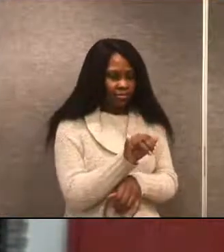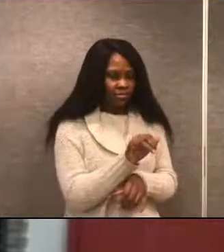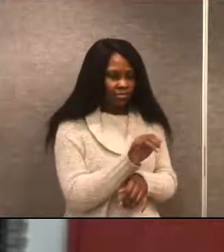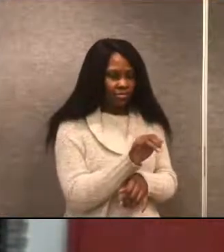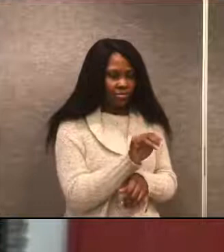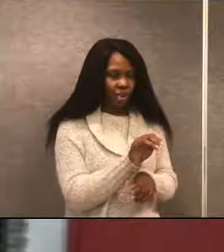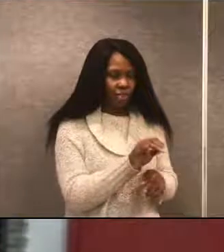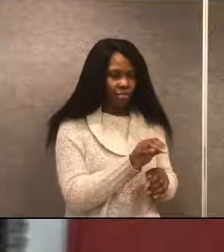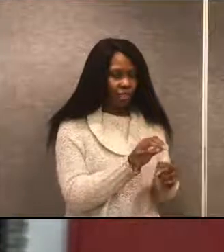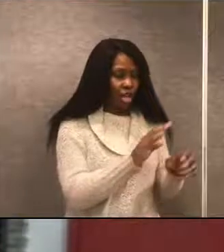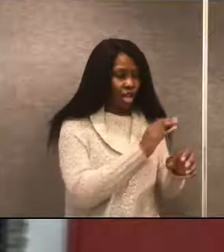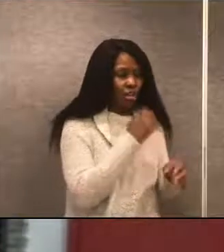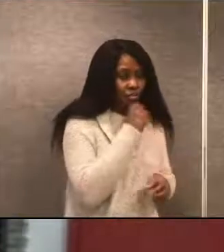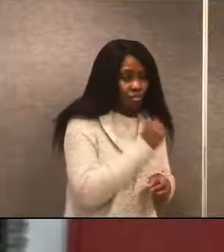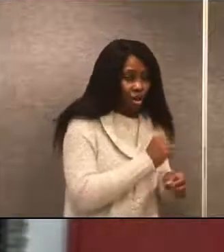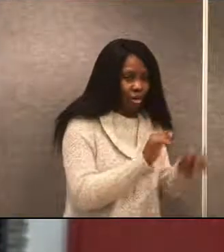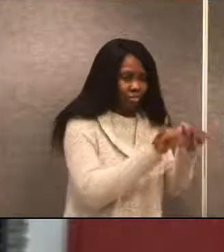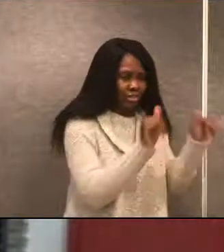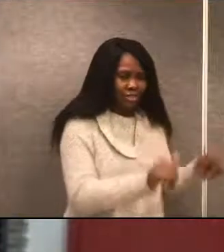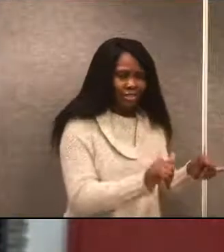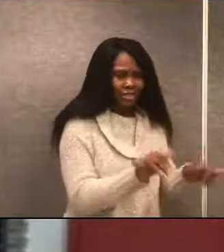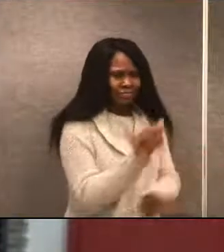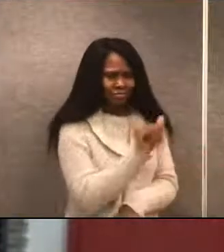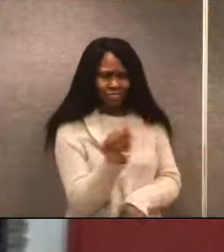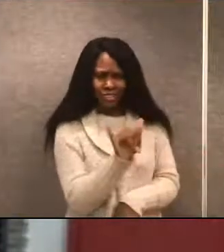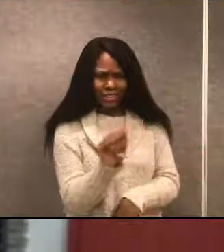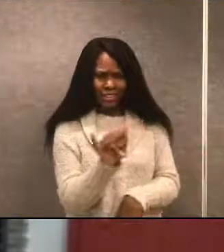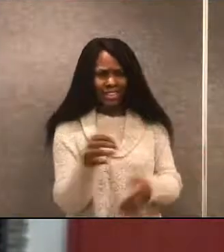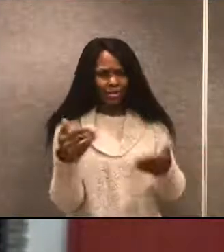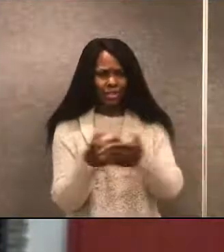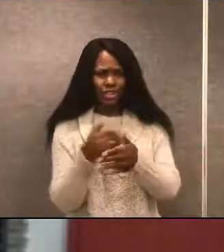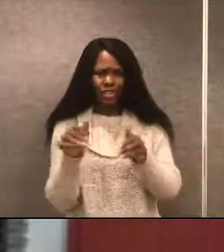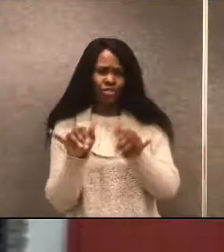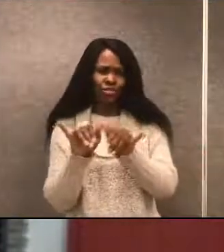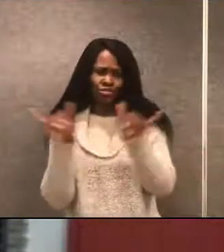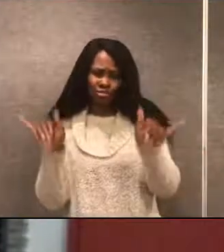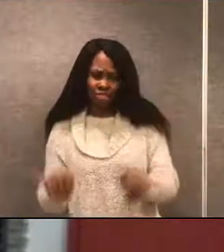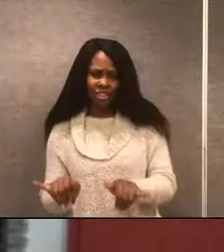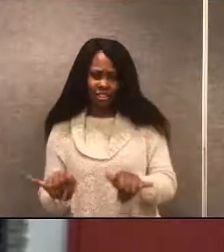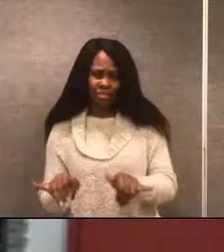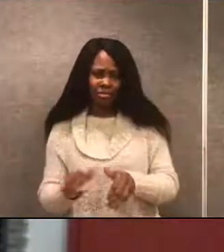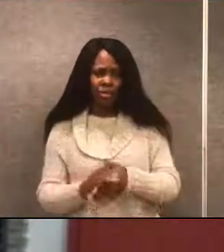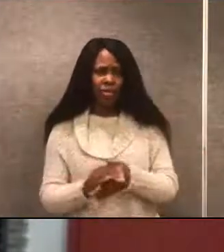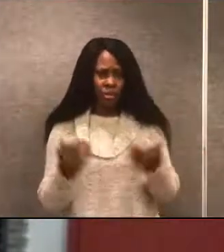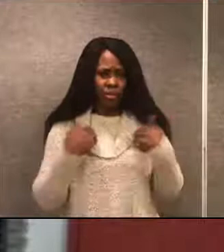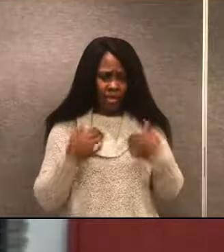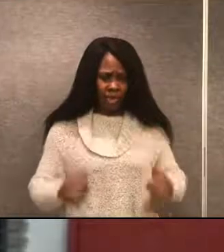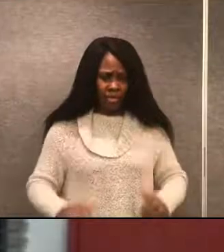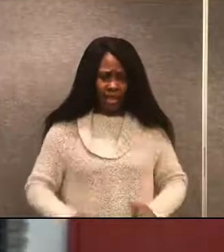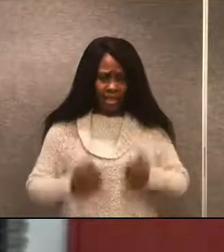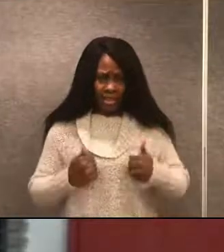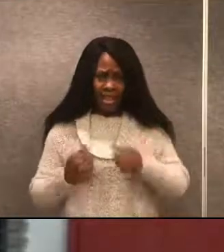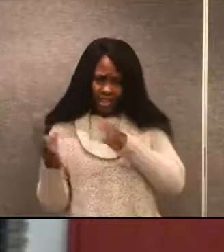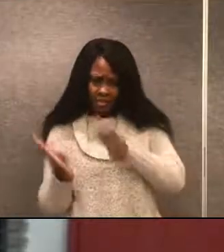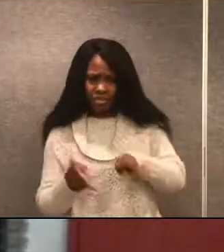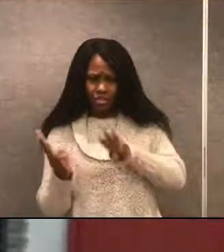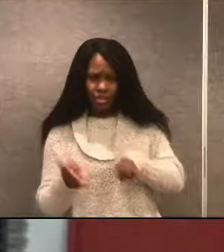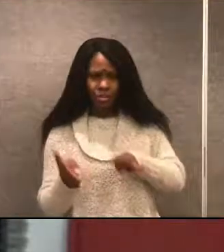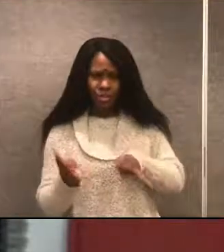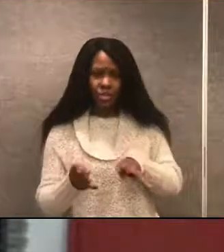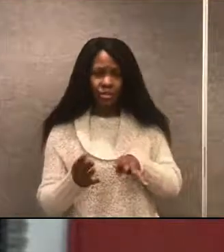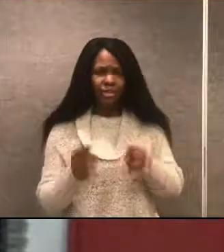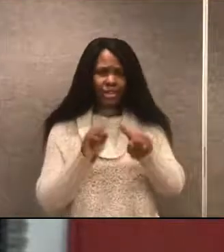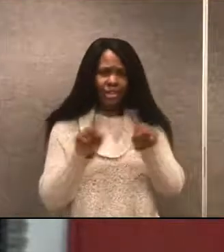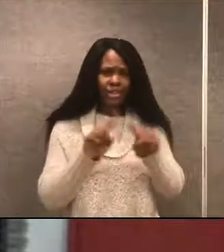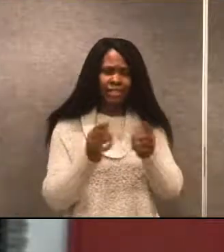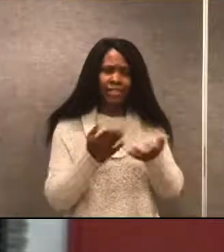kids and different people that are hacking into what would be the Google Classroom, jumping into live stream classrooms and things like